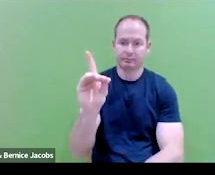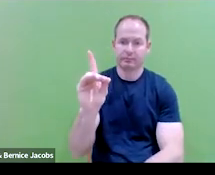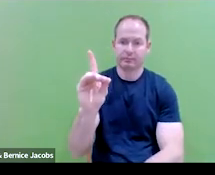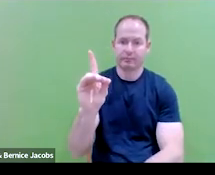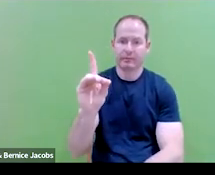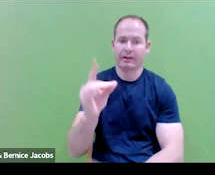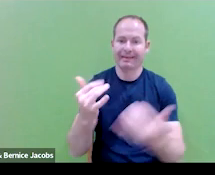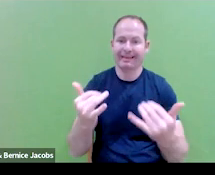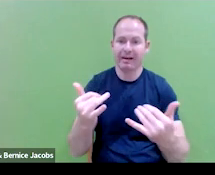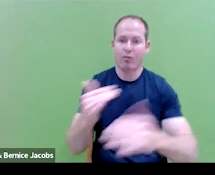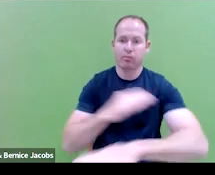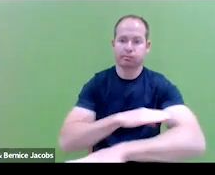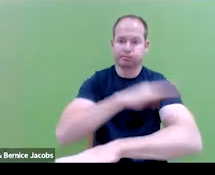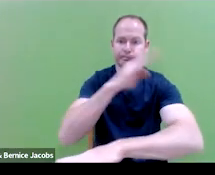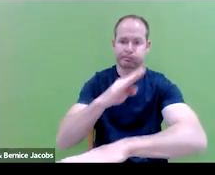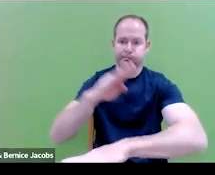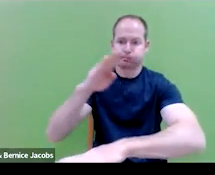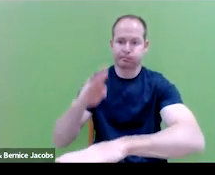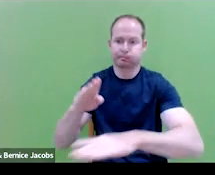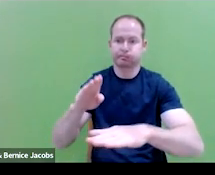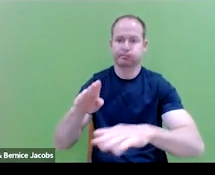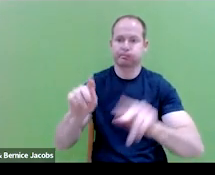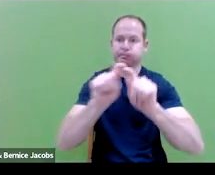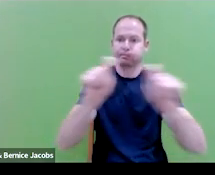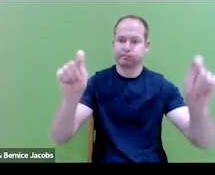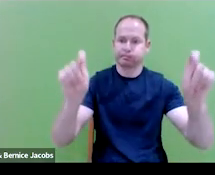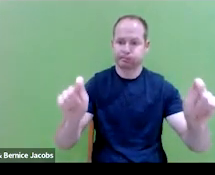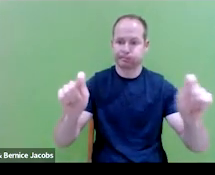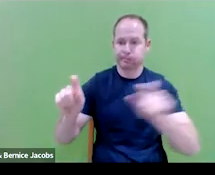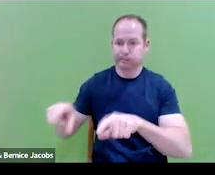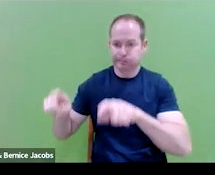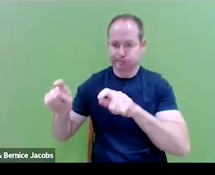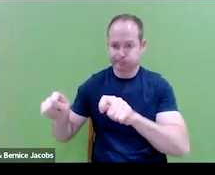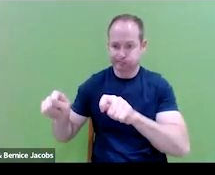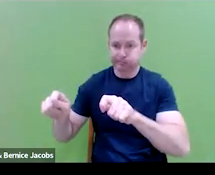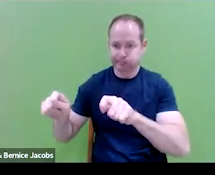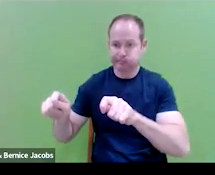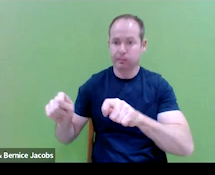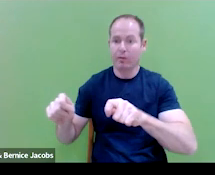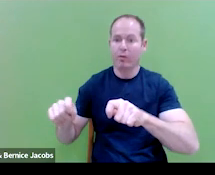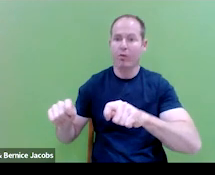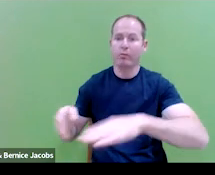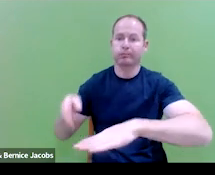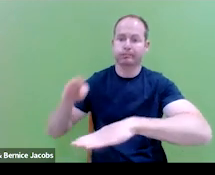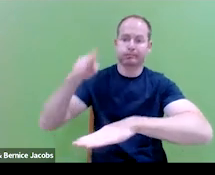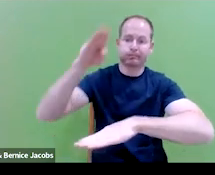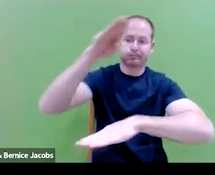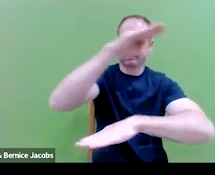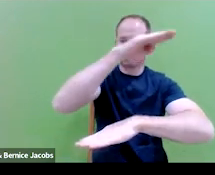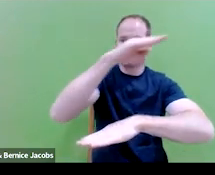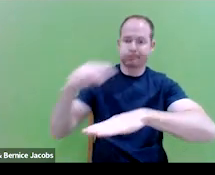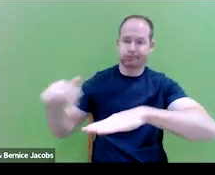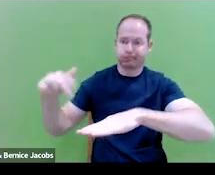brass casting of Table Mountain. So this is available at the top of Table Mountain after you get out of the cable car.